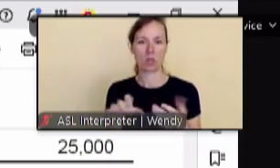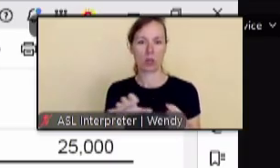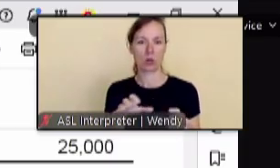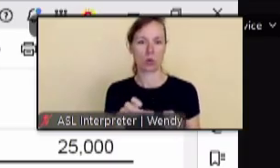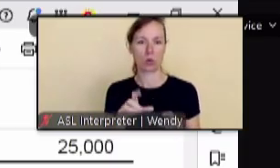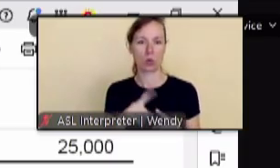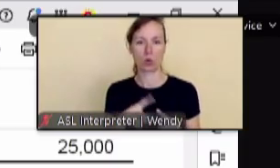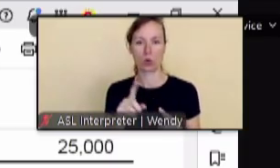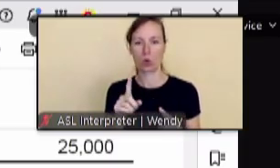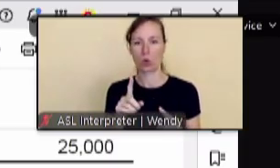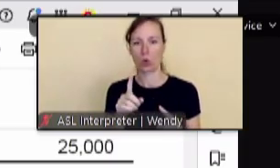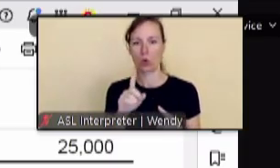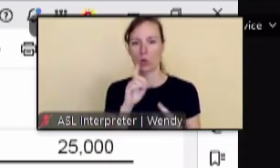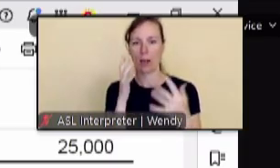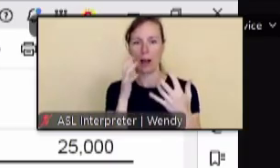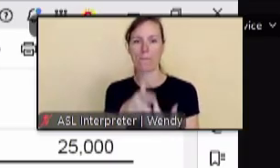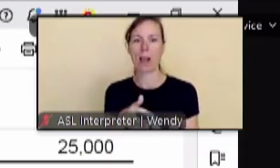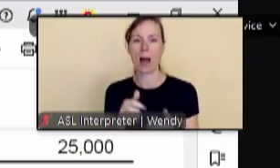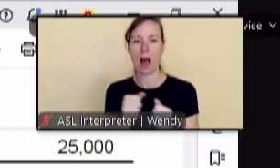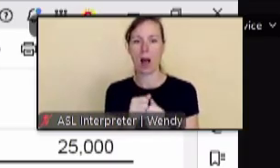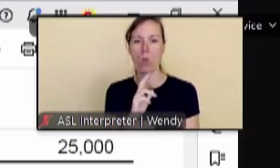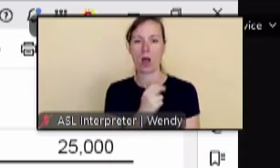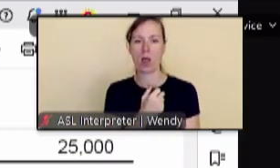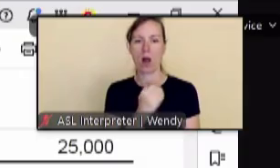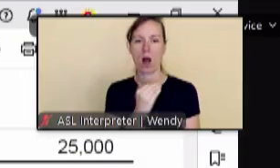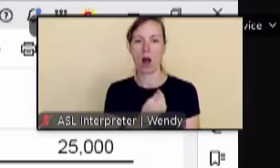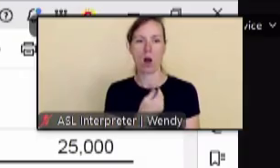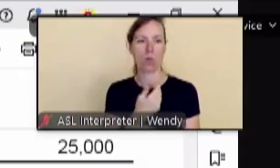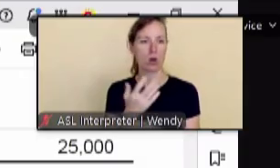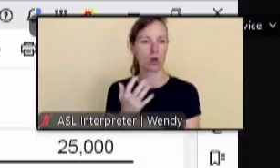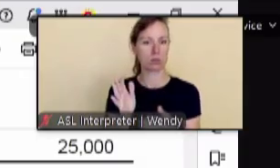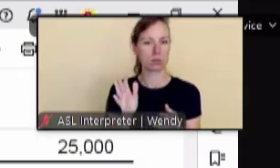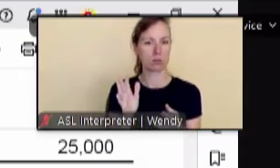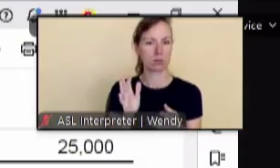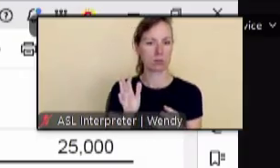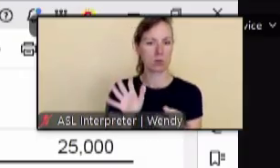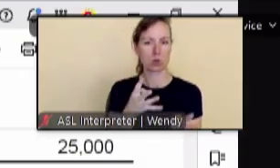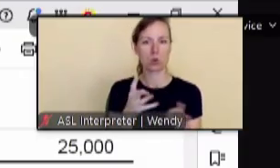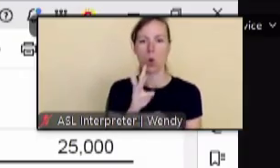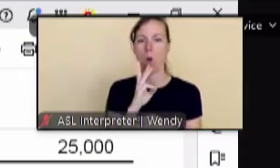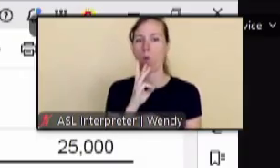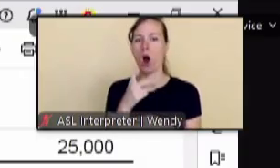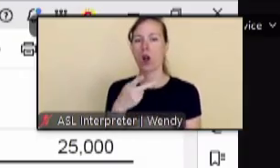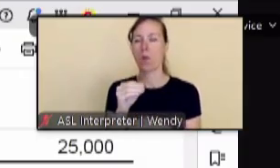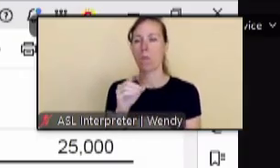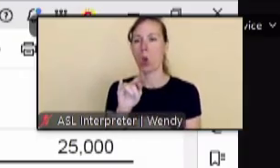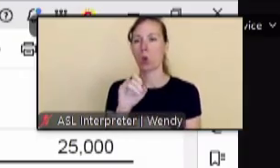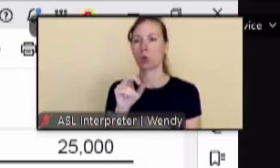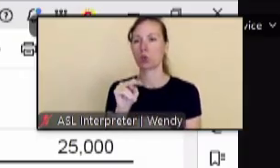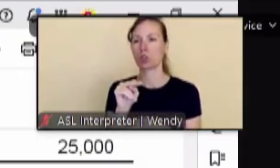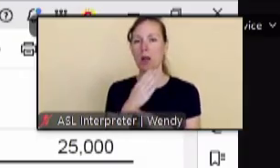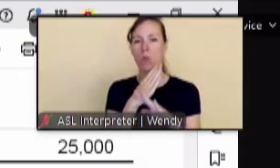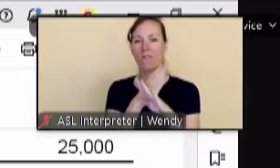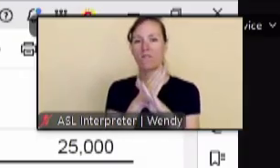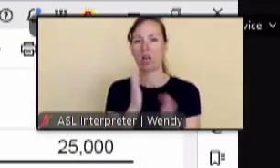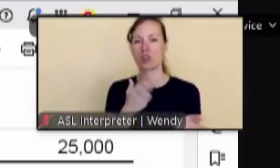pollution prevention plan. So we're going to have a larger yard, bioretentions, and so this is to help out with